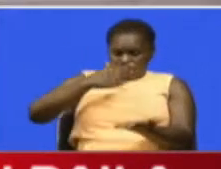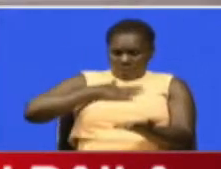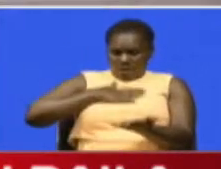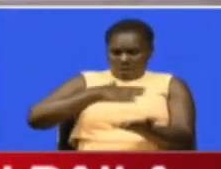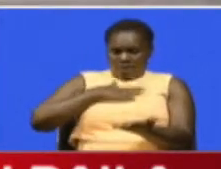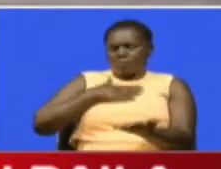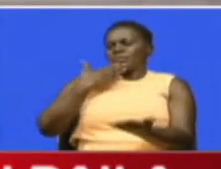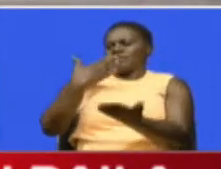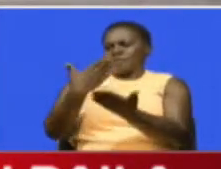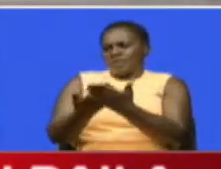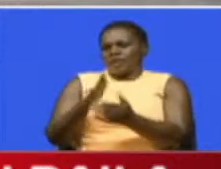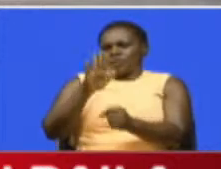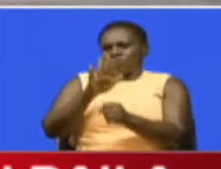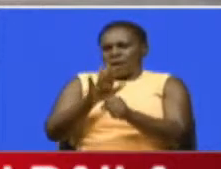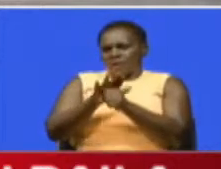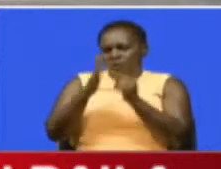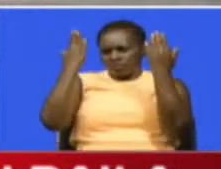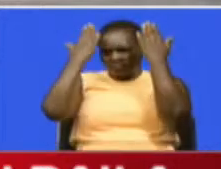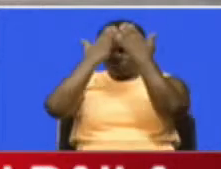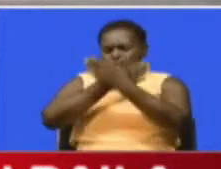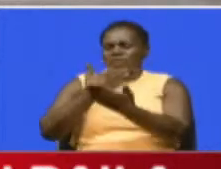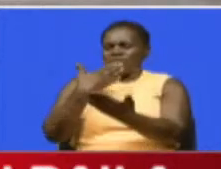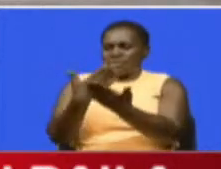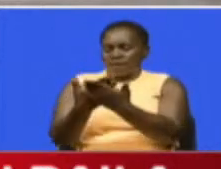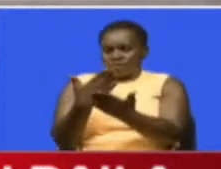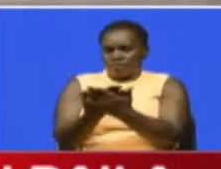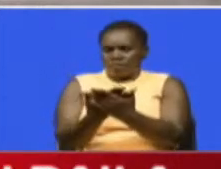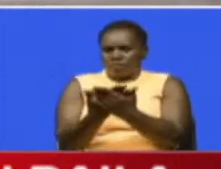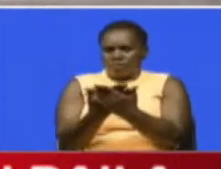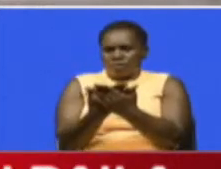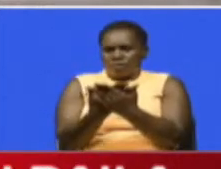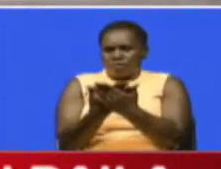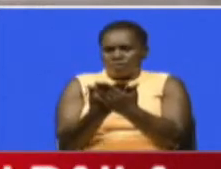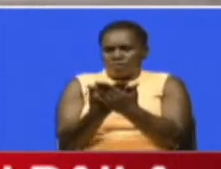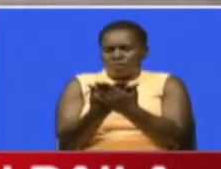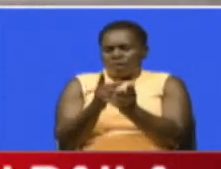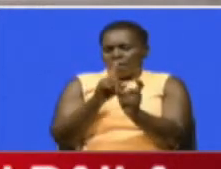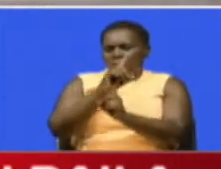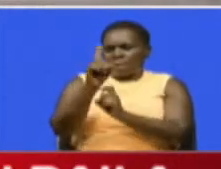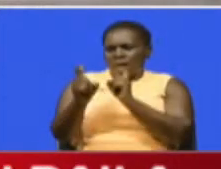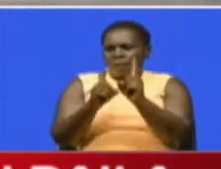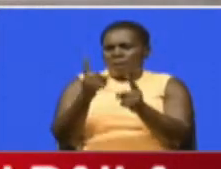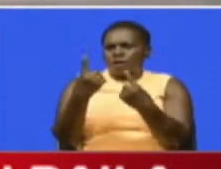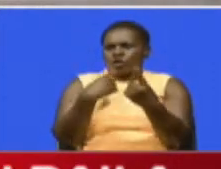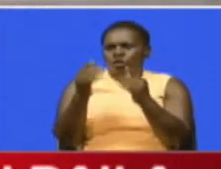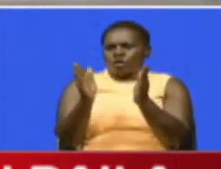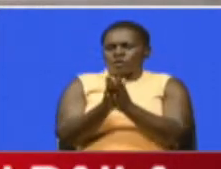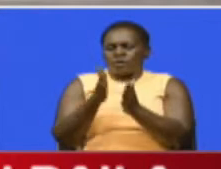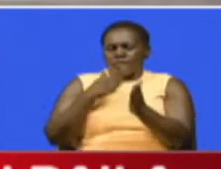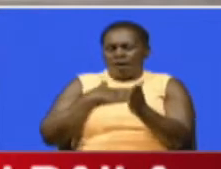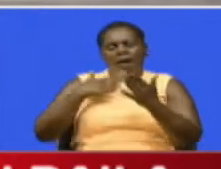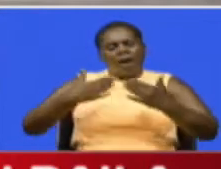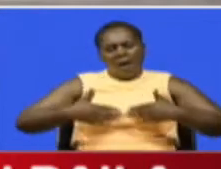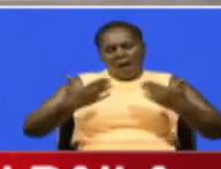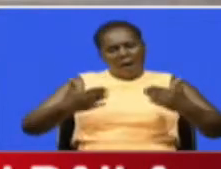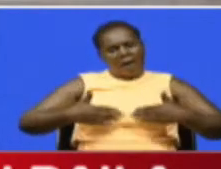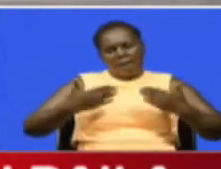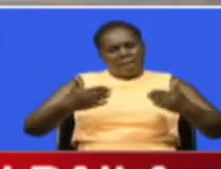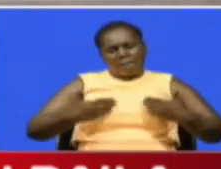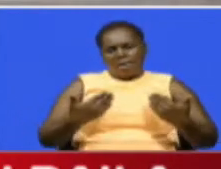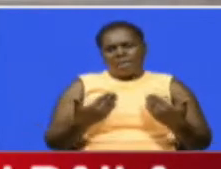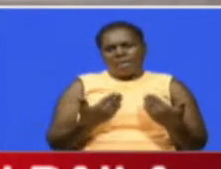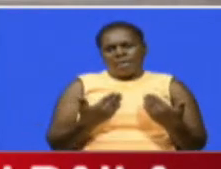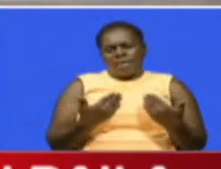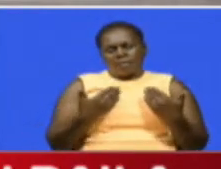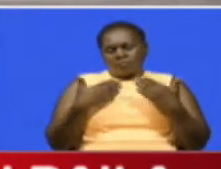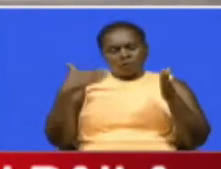okay? Thank you very much. It's getting dark. Thank you for giving us this interview and speaking to us. We are very grateful. I'd like